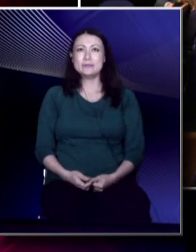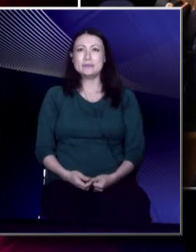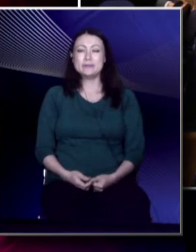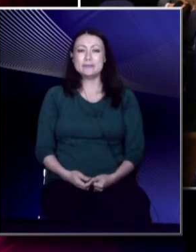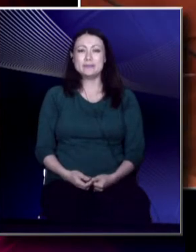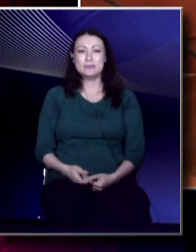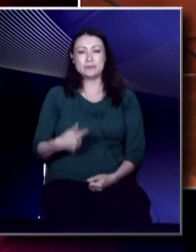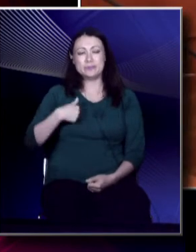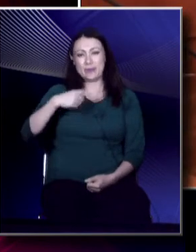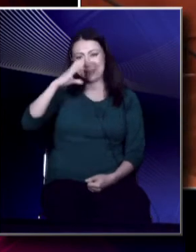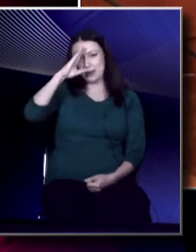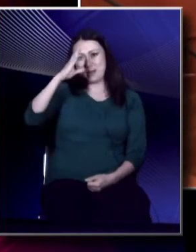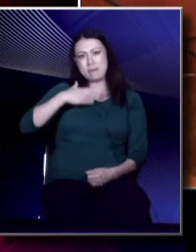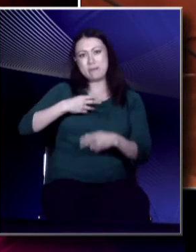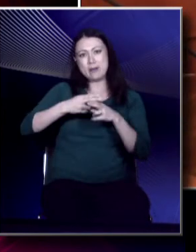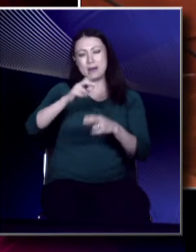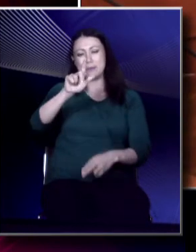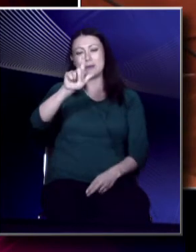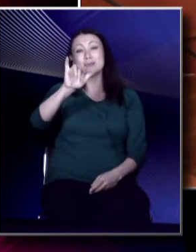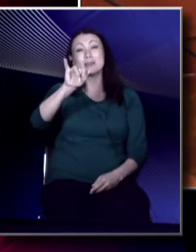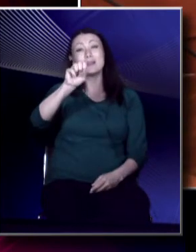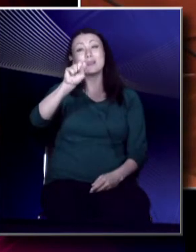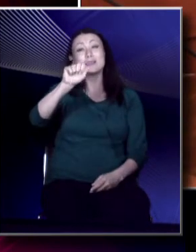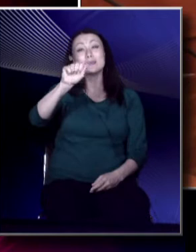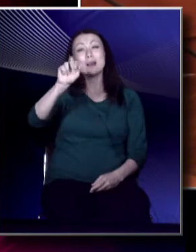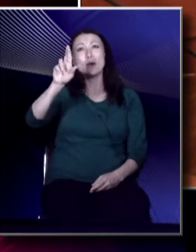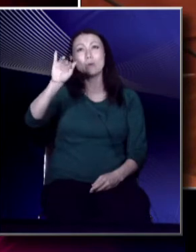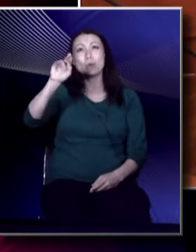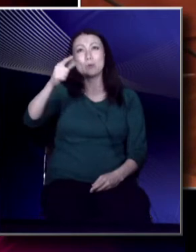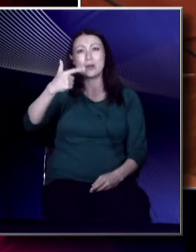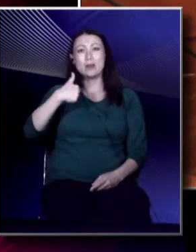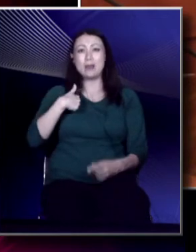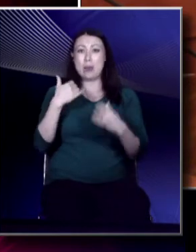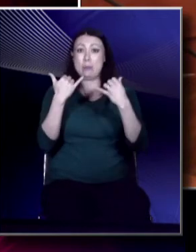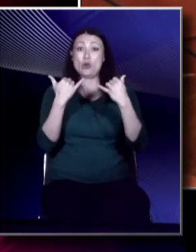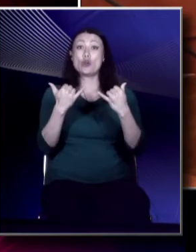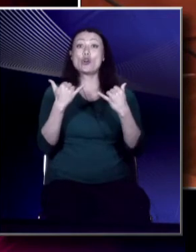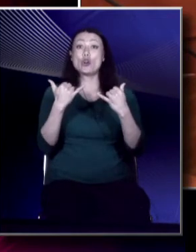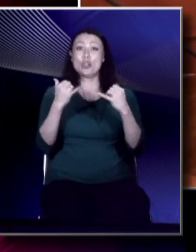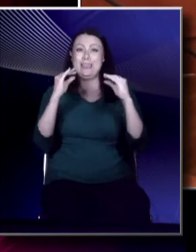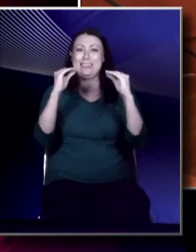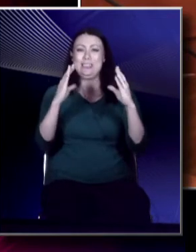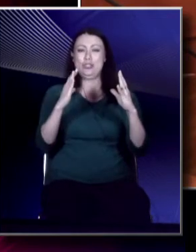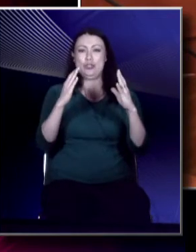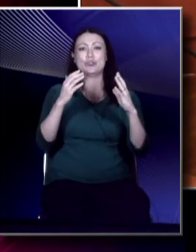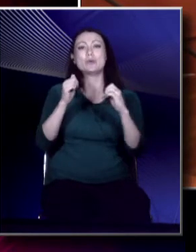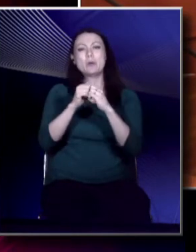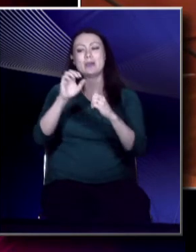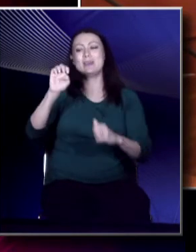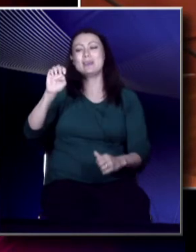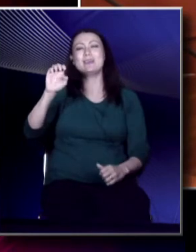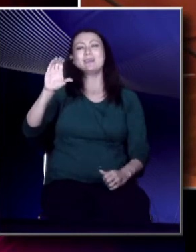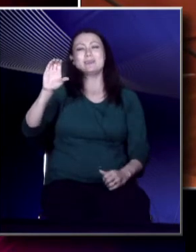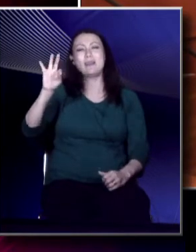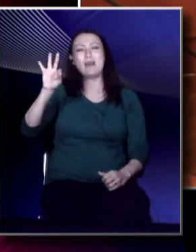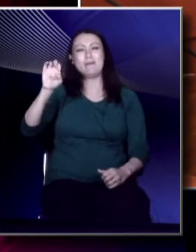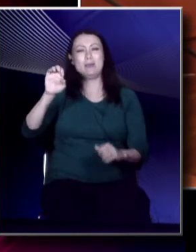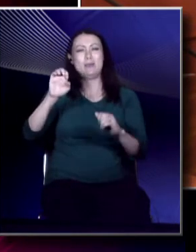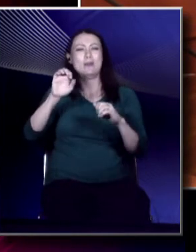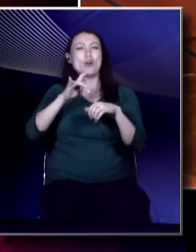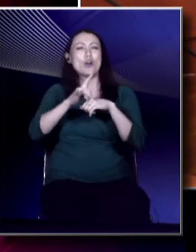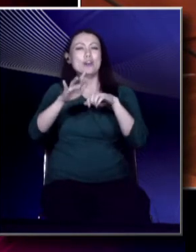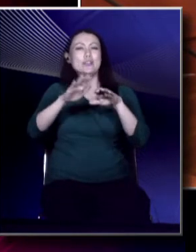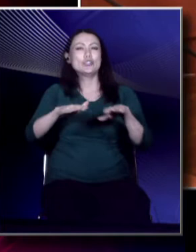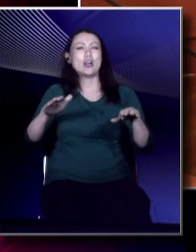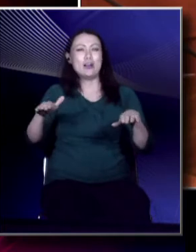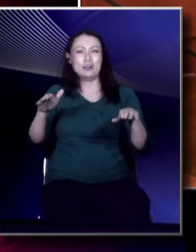Hi, my name is Lisa Ring, and I'm currently a teacher in the Early Childhood and Family Education Program out of Flagstaff. I've worked